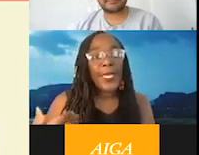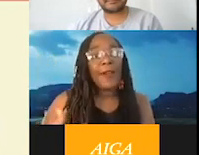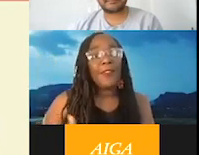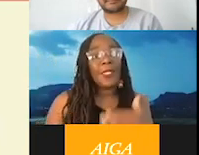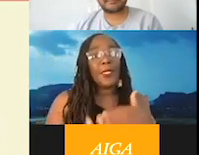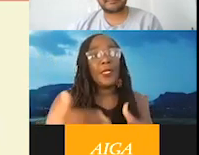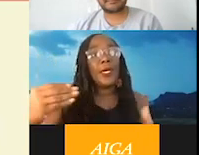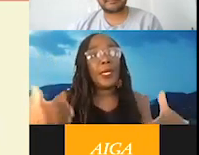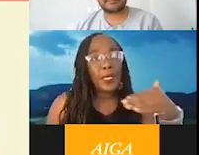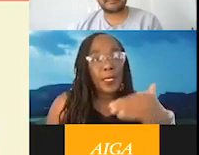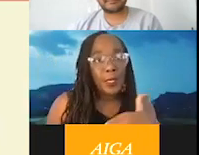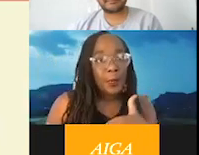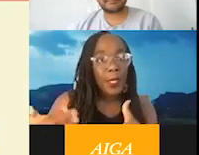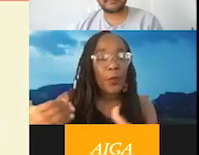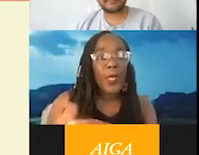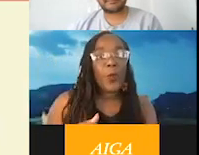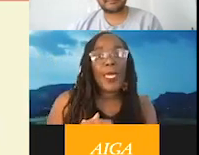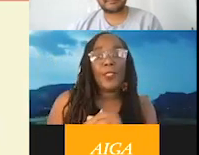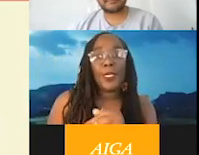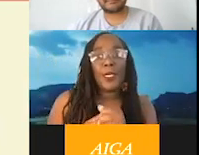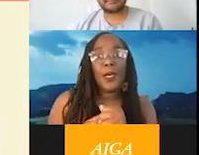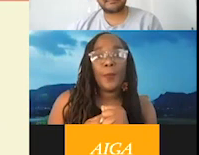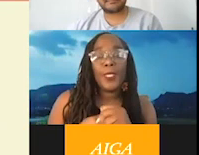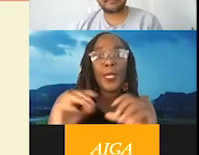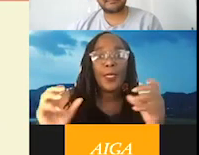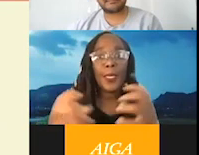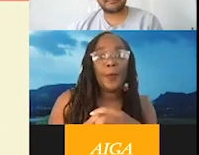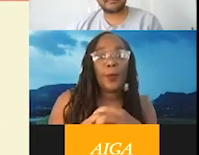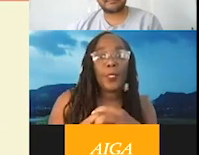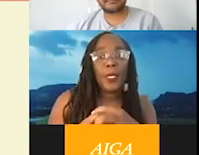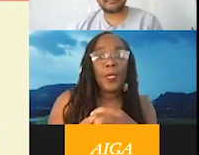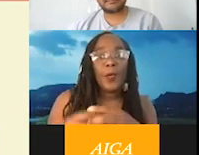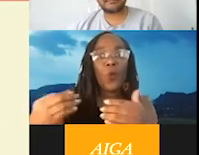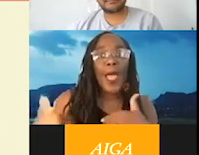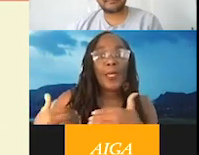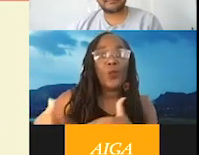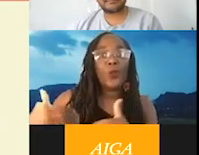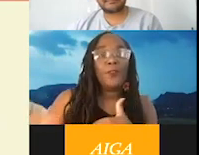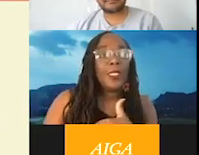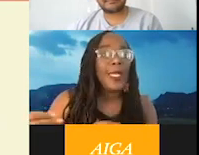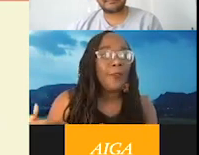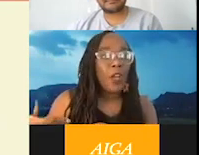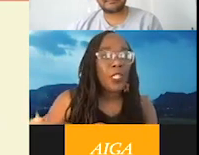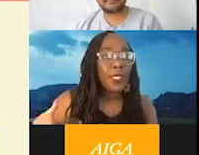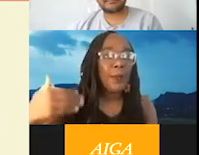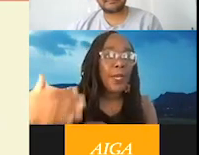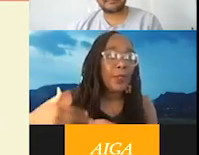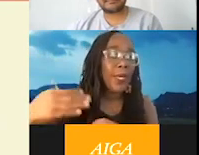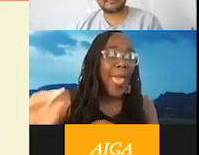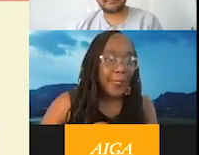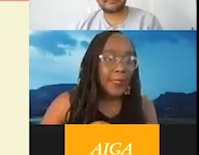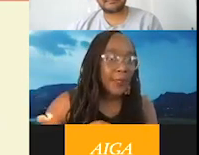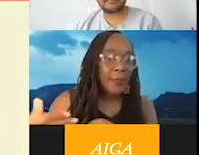that we have to unlearn, you know, where we have to start to think about why do we feel self-conscious